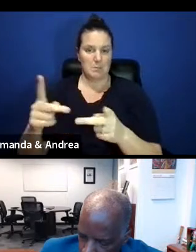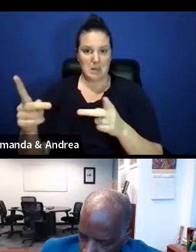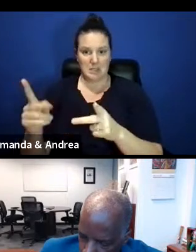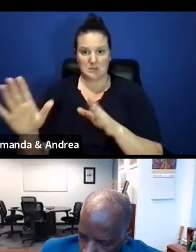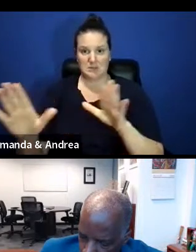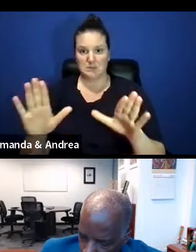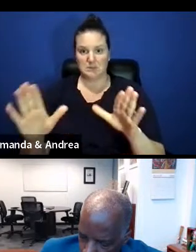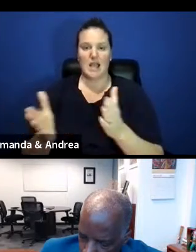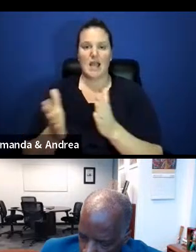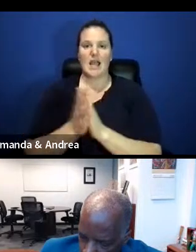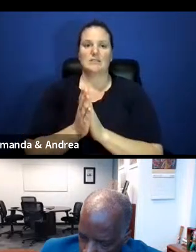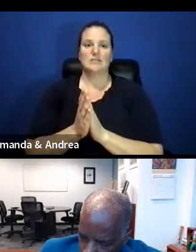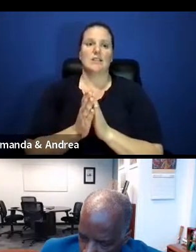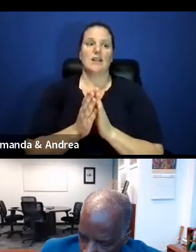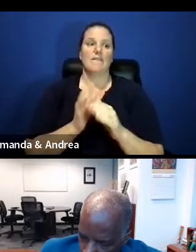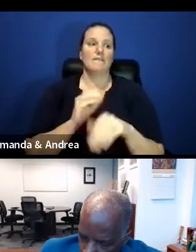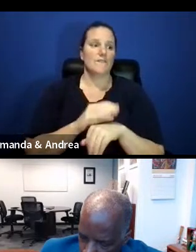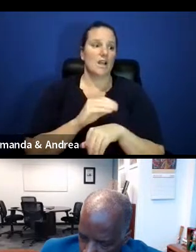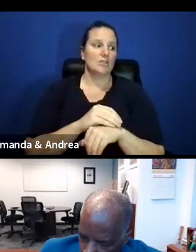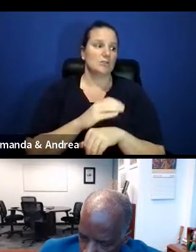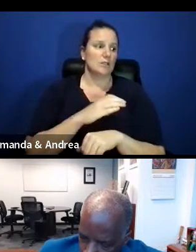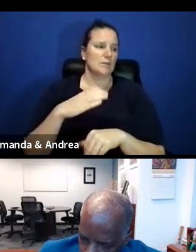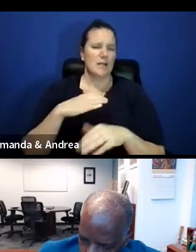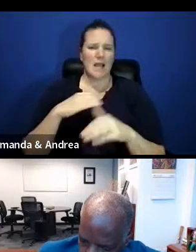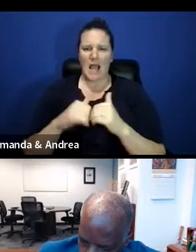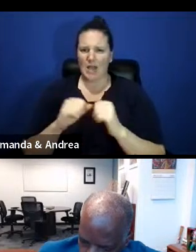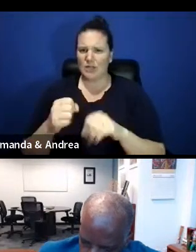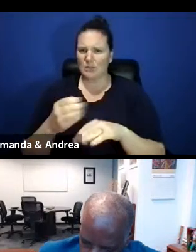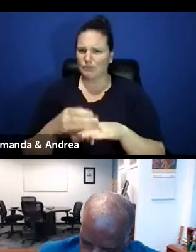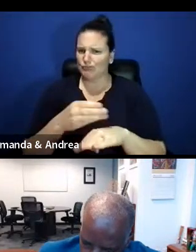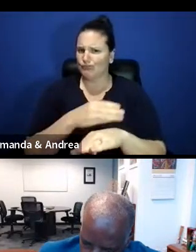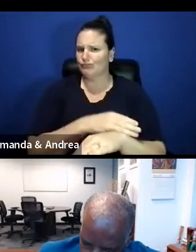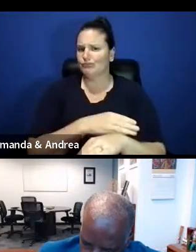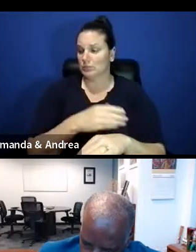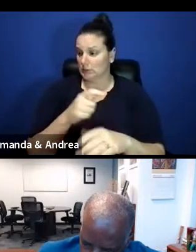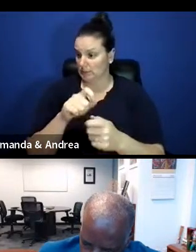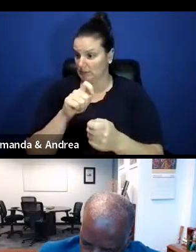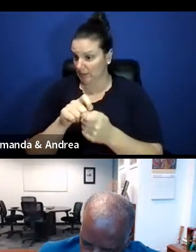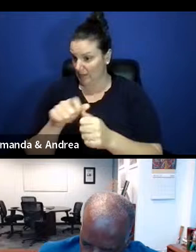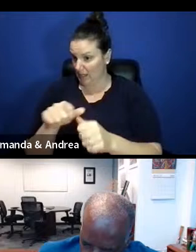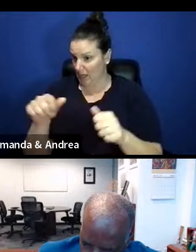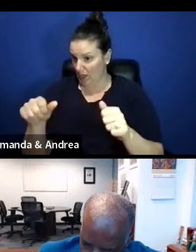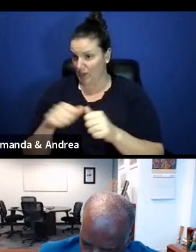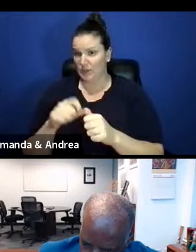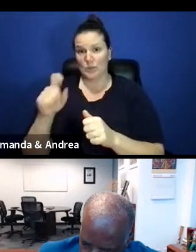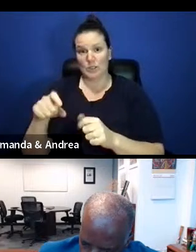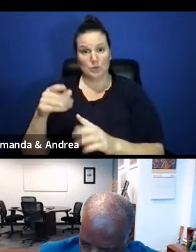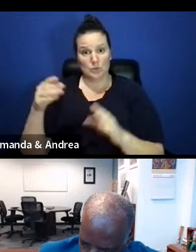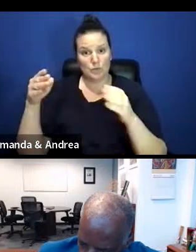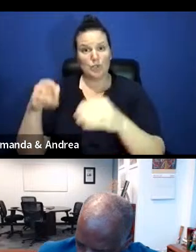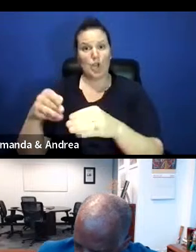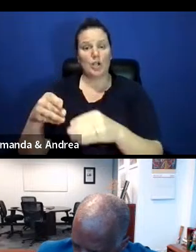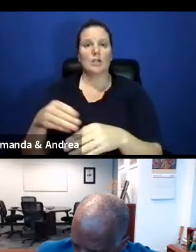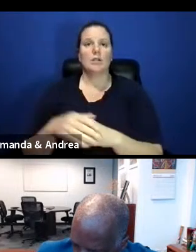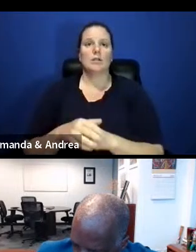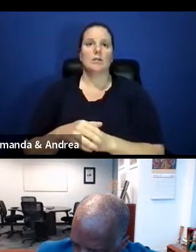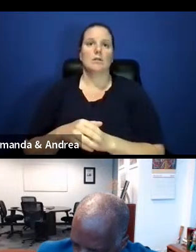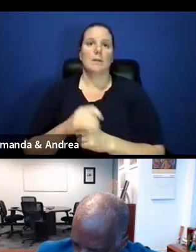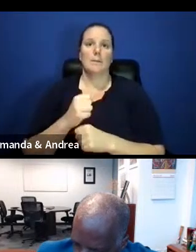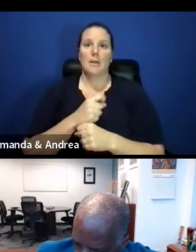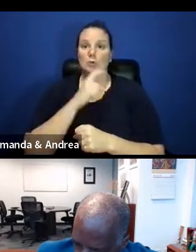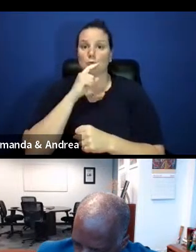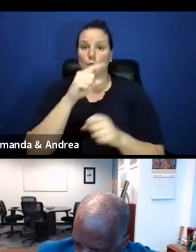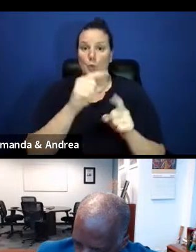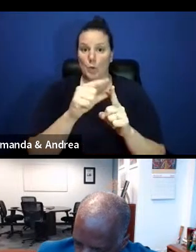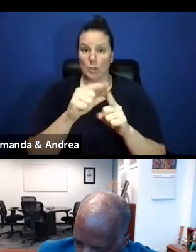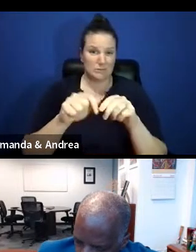asking our advisory committees, how can we do this better? Are there specific areas that we need to target and make sure that our words are